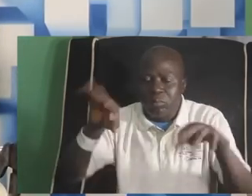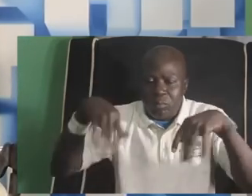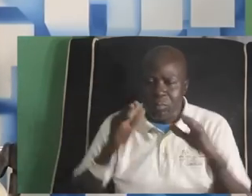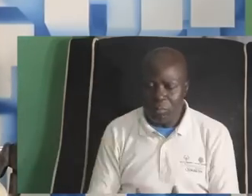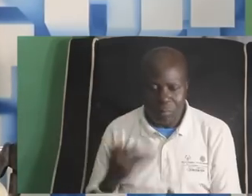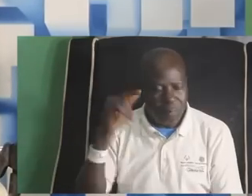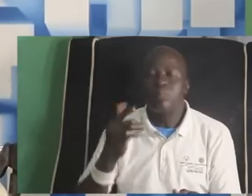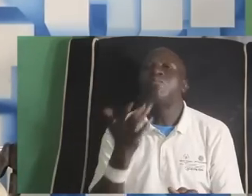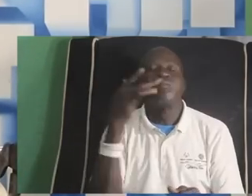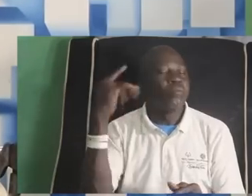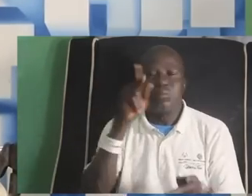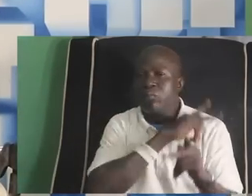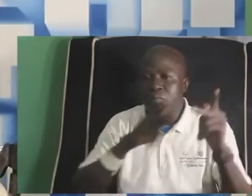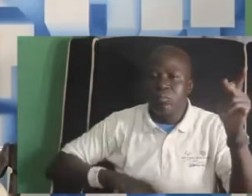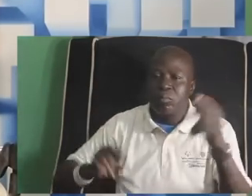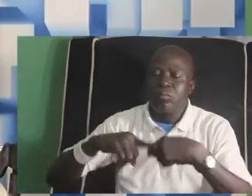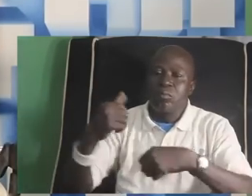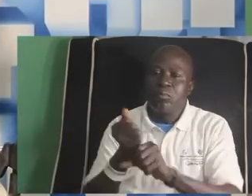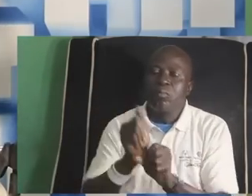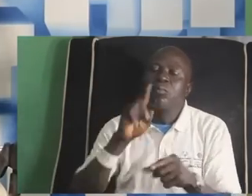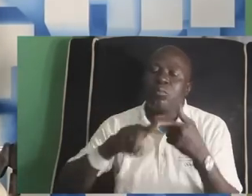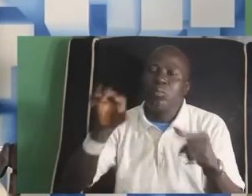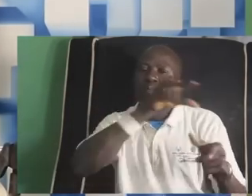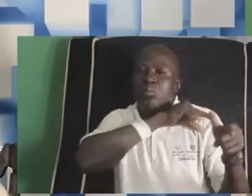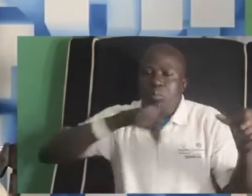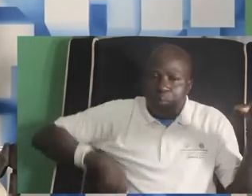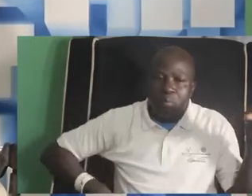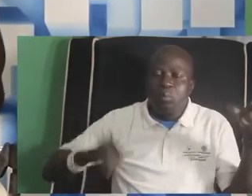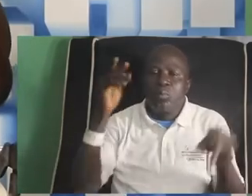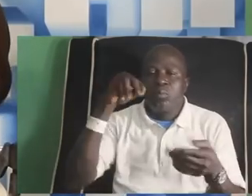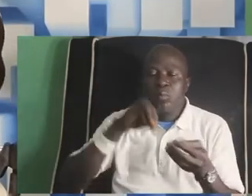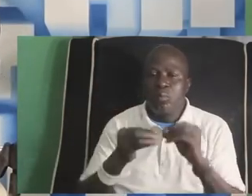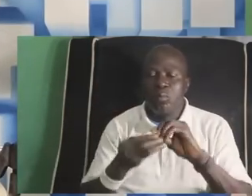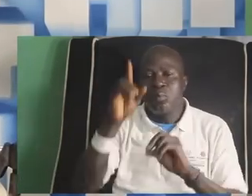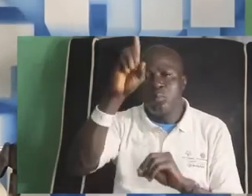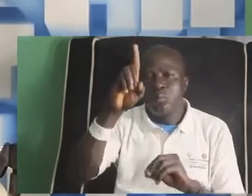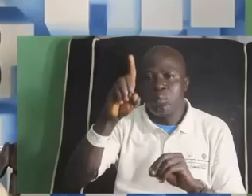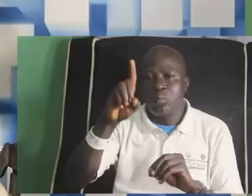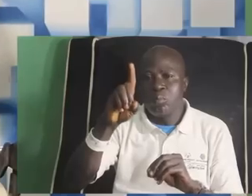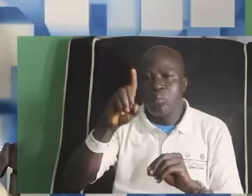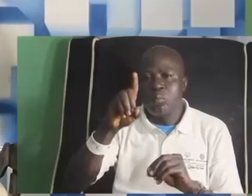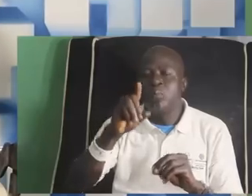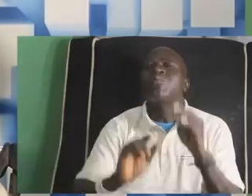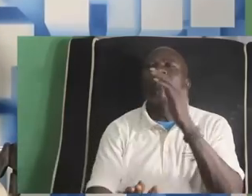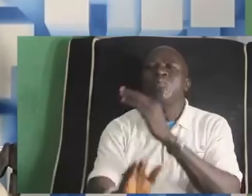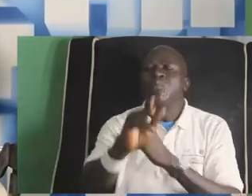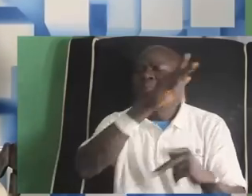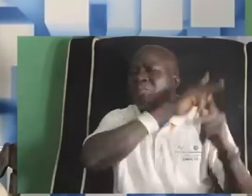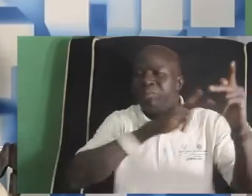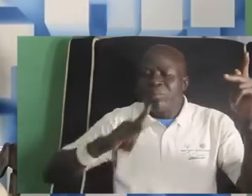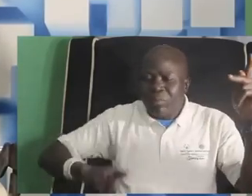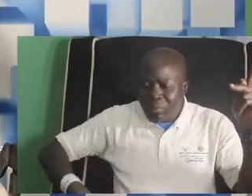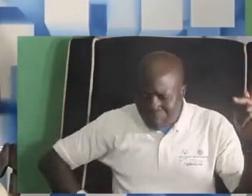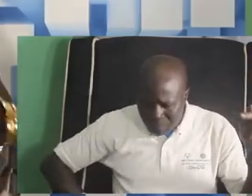receive favor from the king? I will not make her to become the queen. You so nikan lo wa nbe. Oba ti lawon aya ayaba ayaba